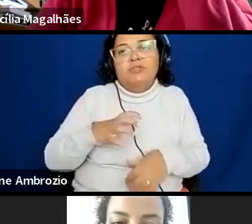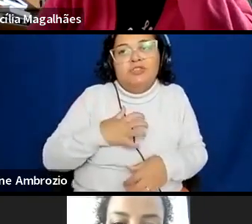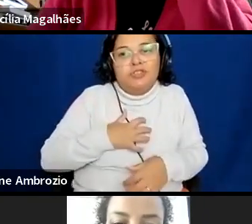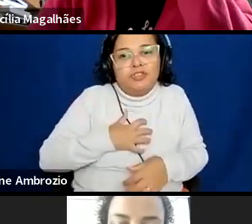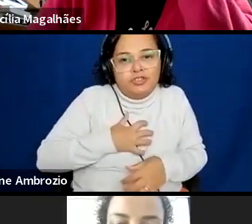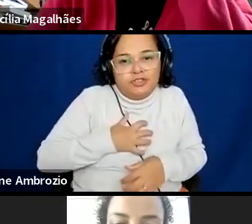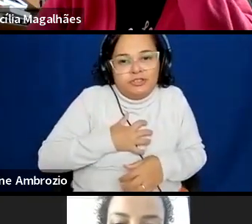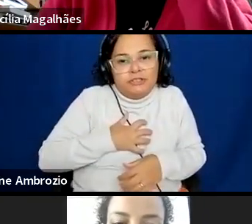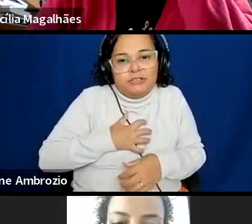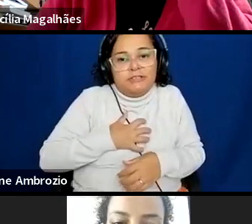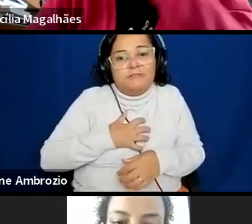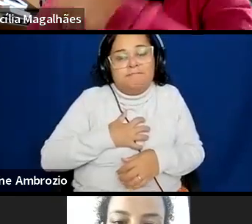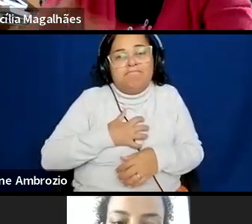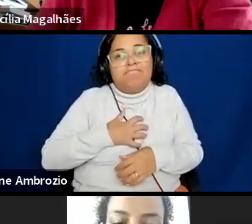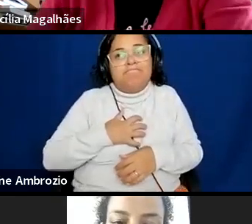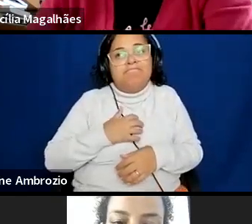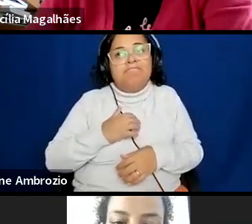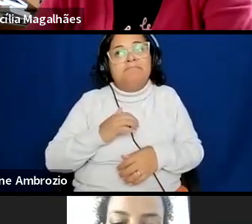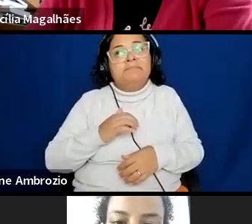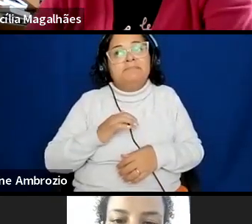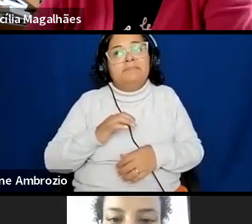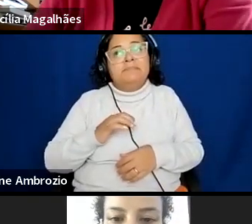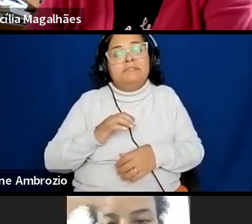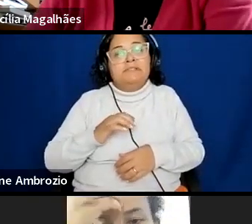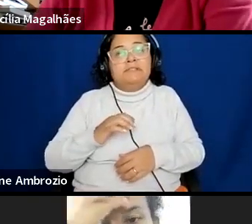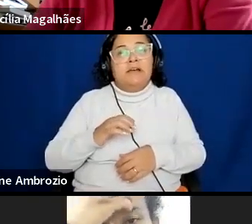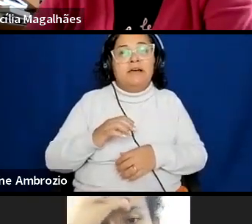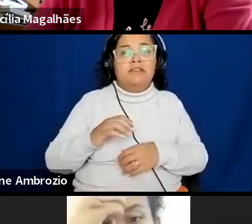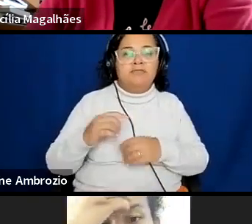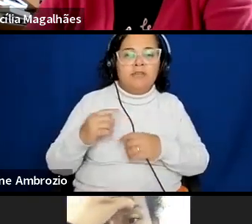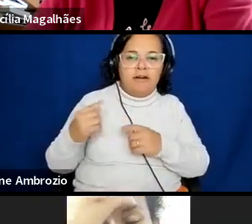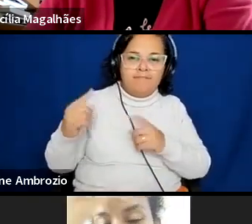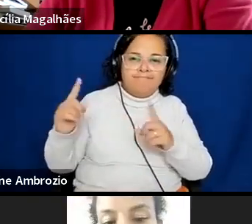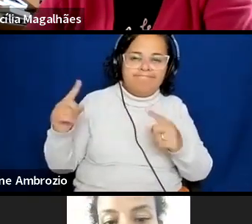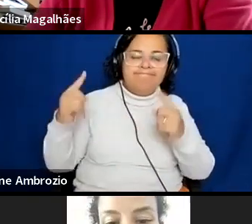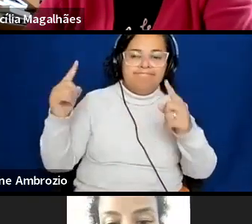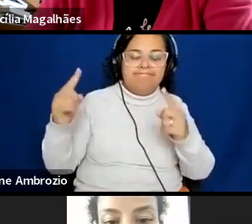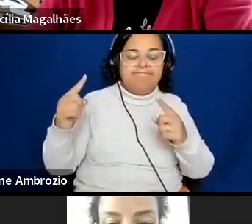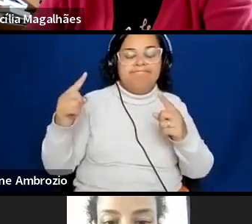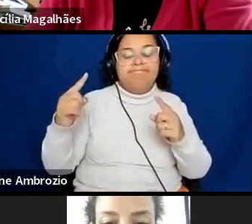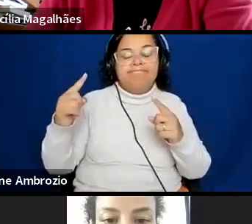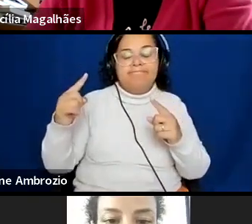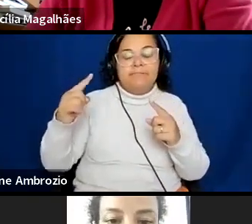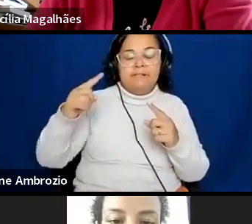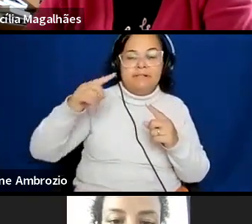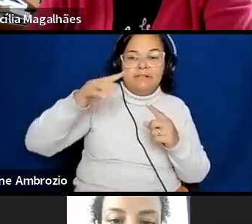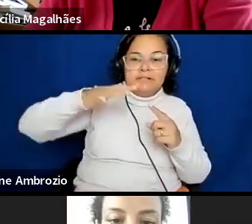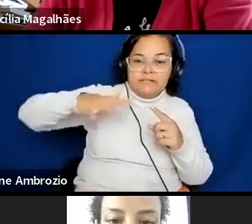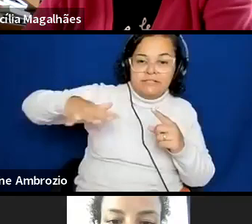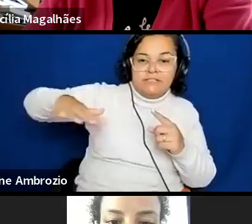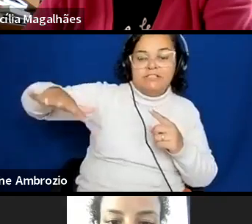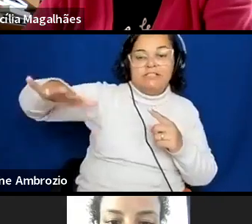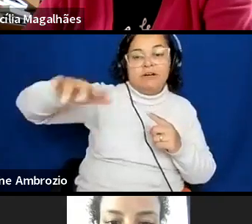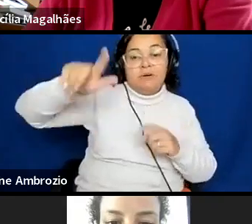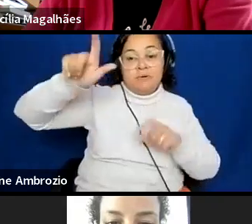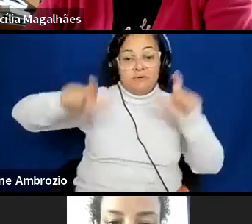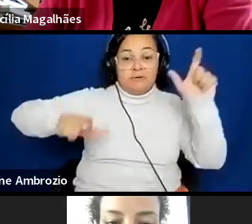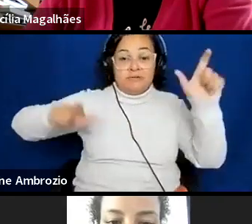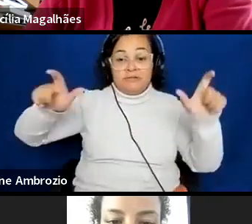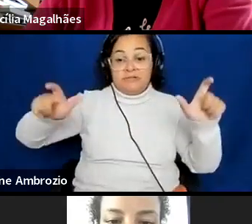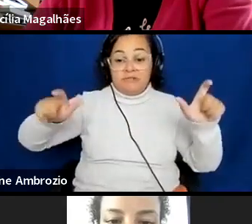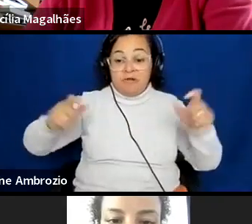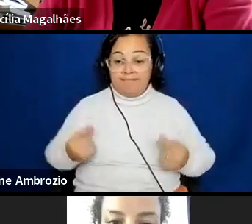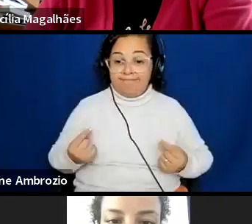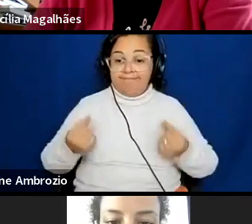attack by Brazilian elites on all sectors of working communities